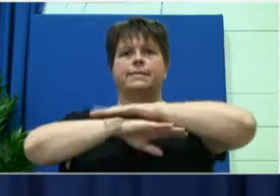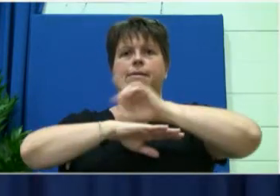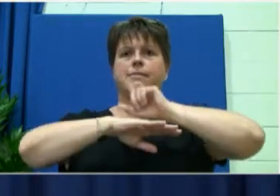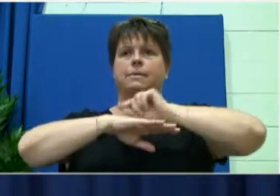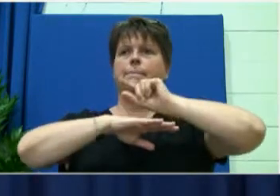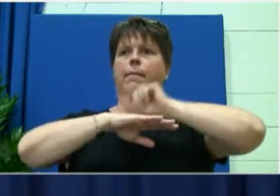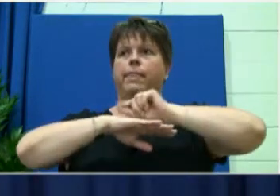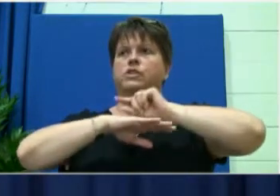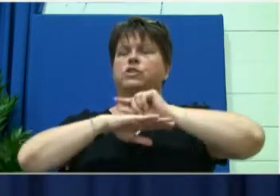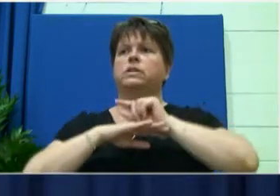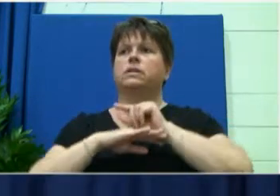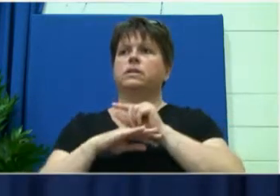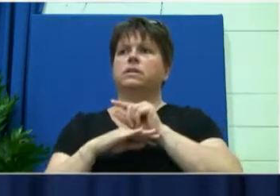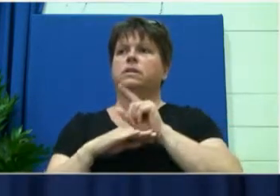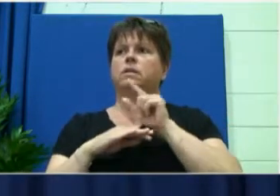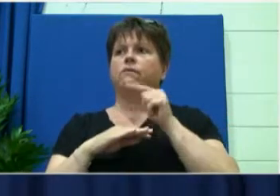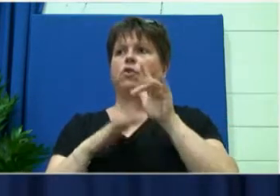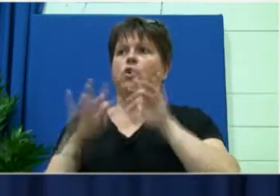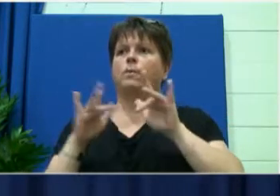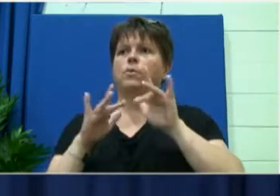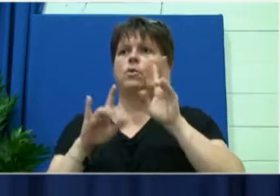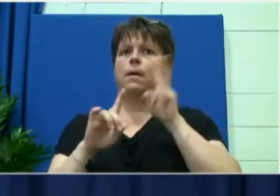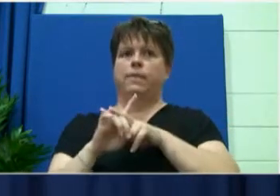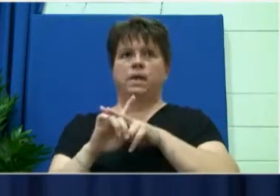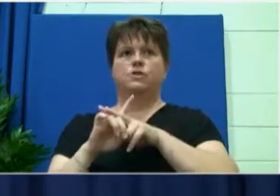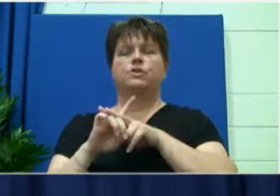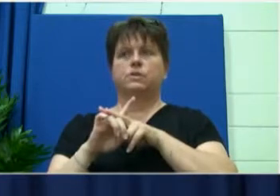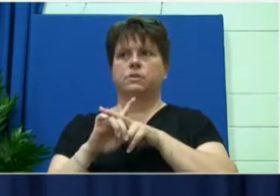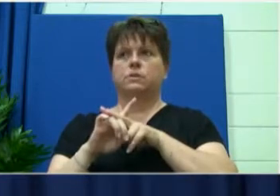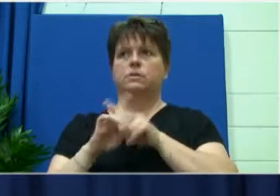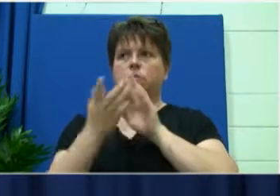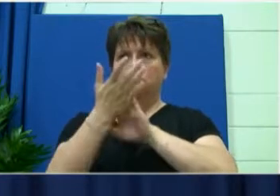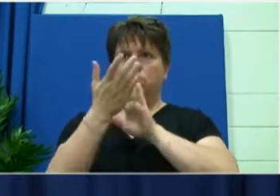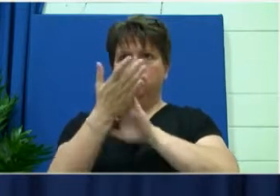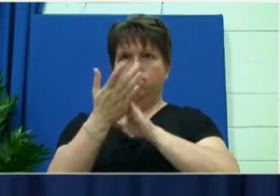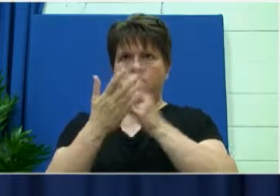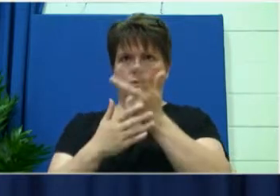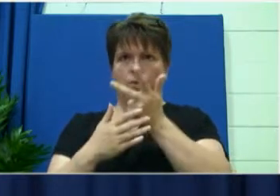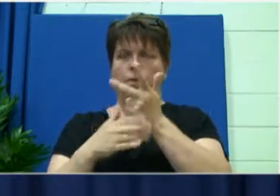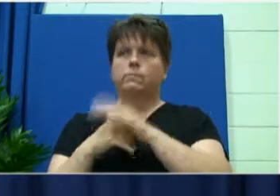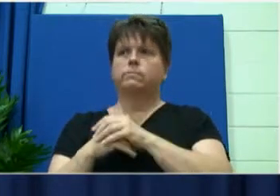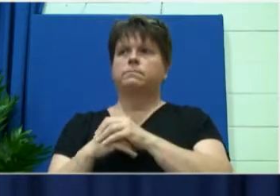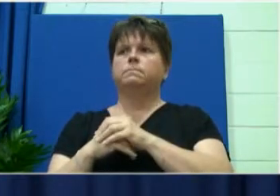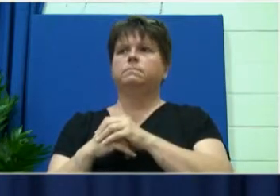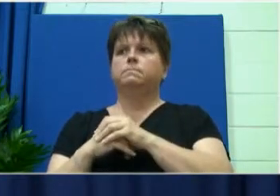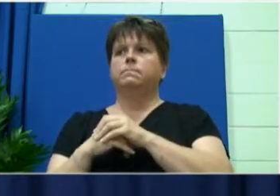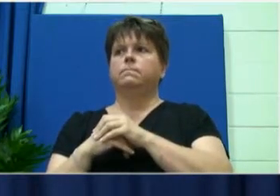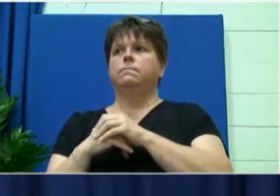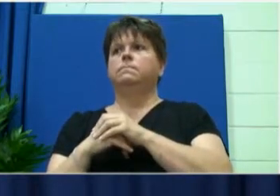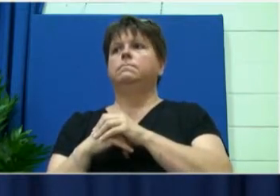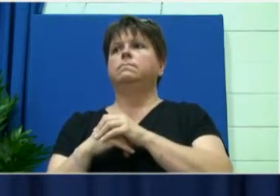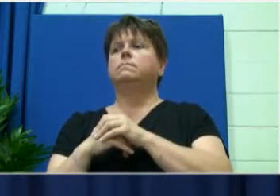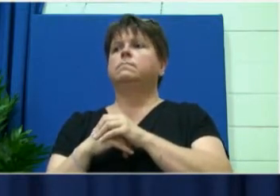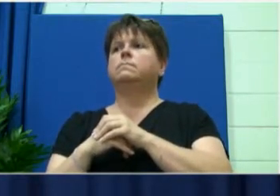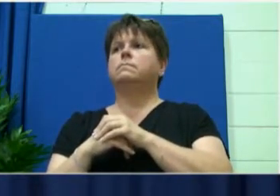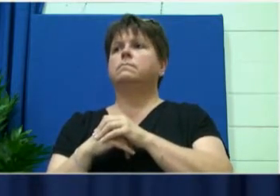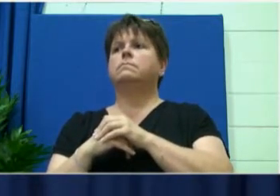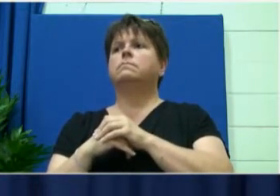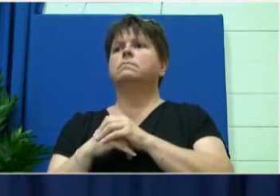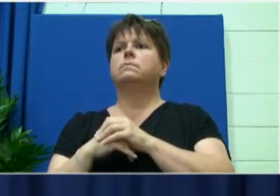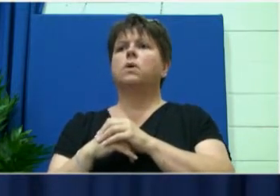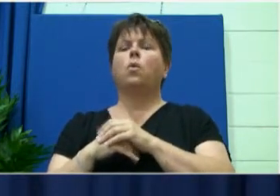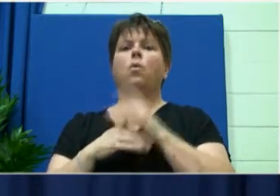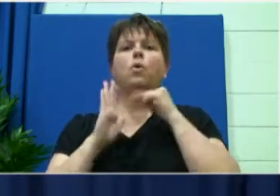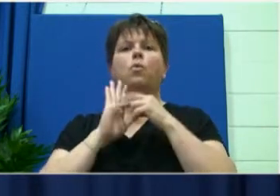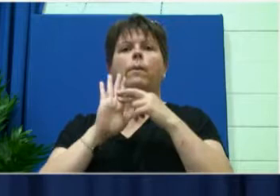and Thriessa Jones for computer applications. Congratulations to you. KC was represented in Springfield